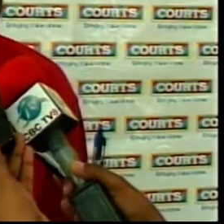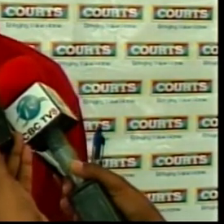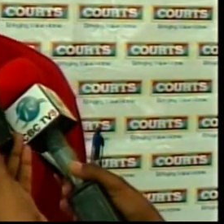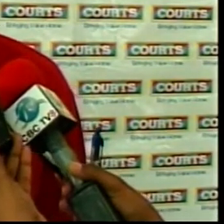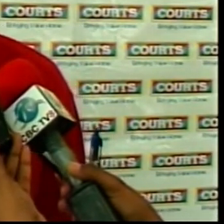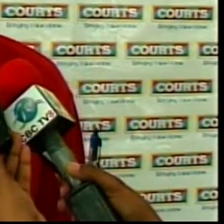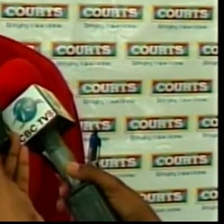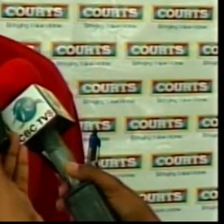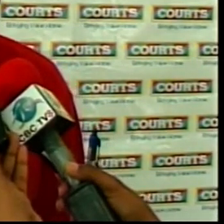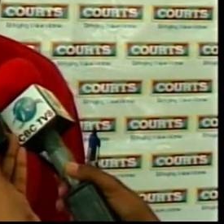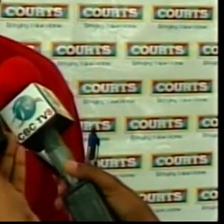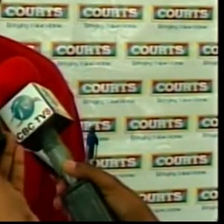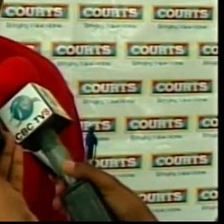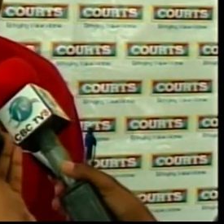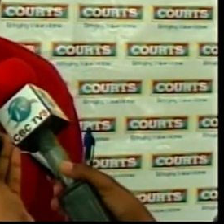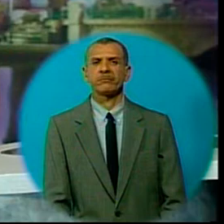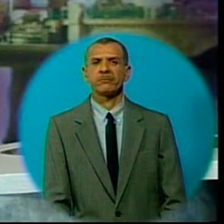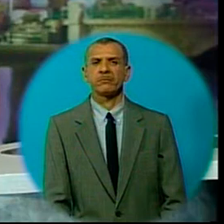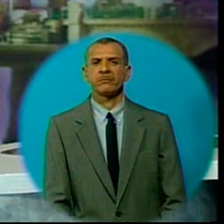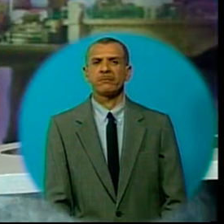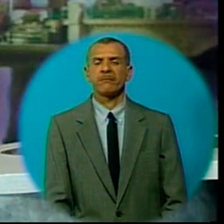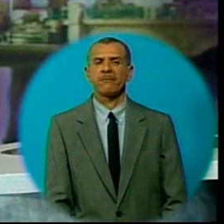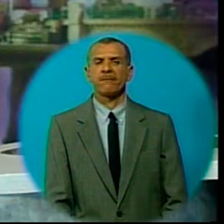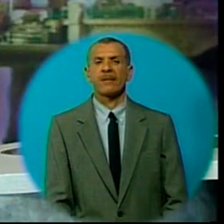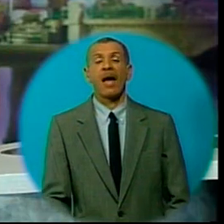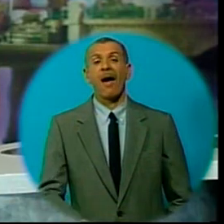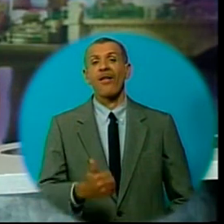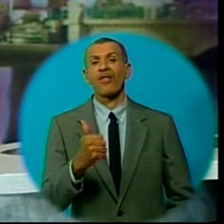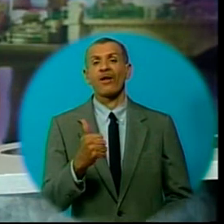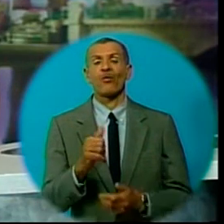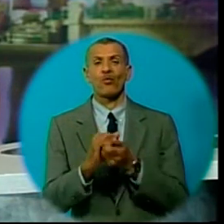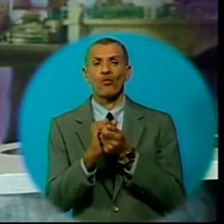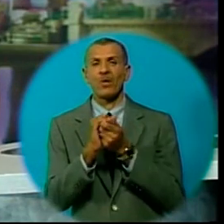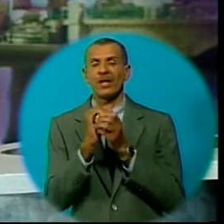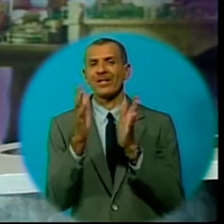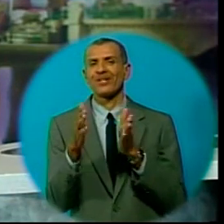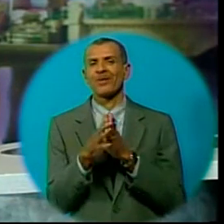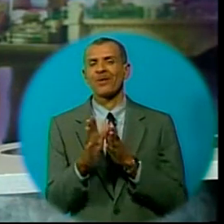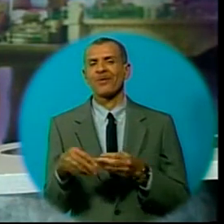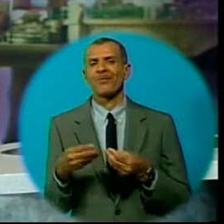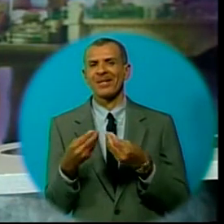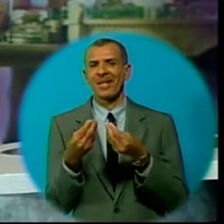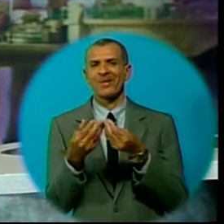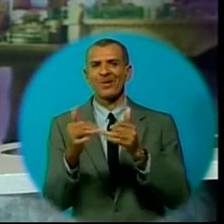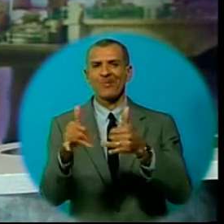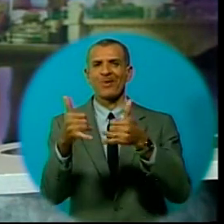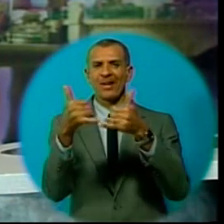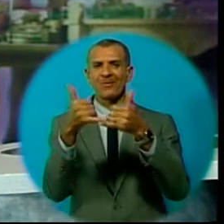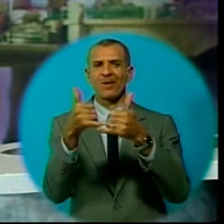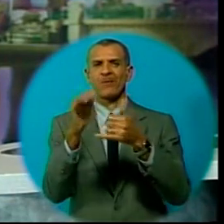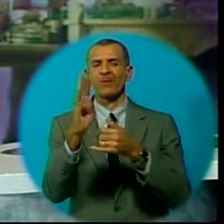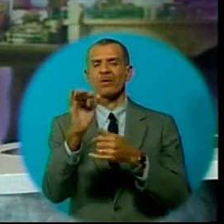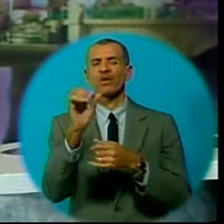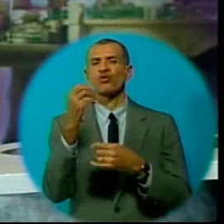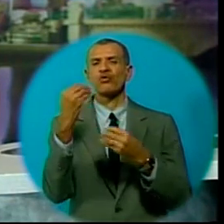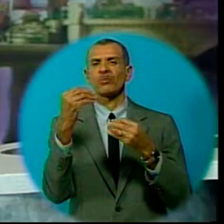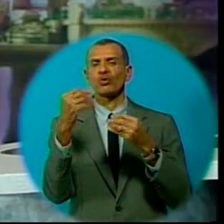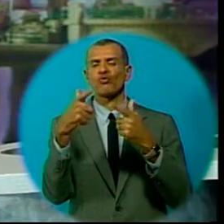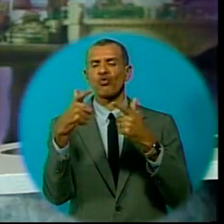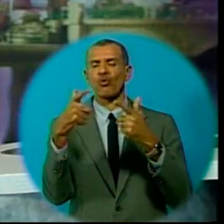celebrations right here at Courts Bridgetown store. Well, other lucky winners were also presented with their prizes at the Bridgetown